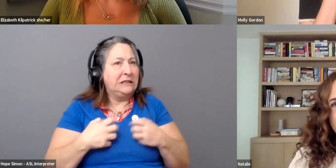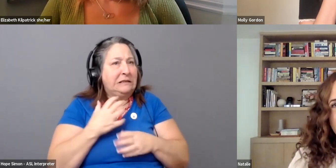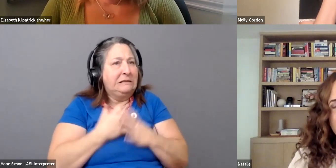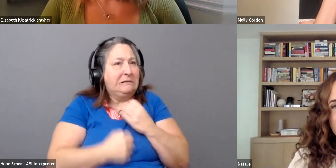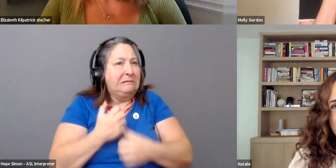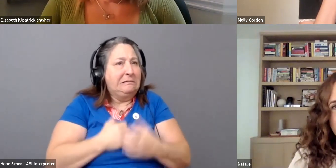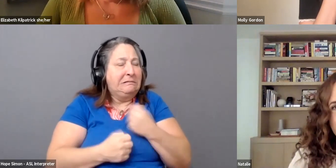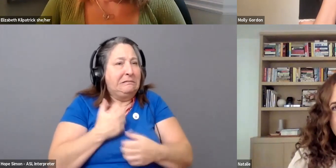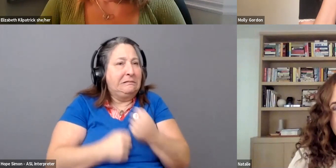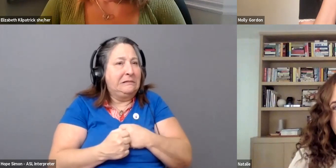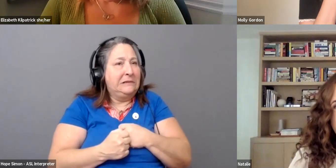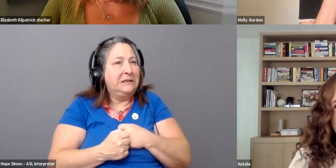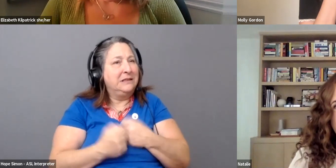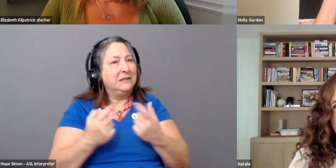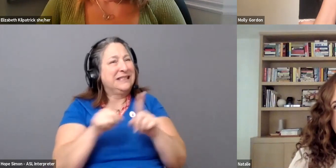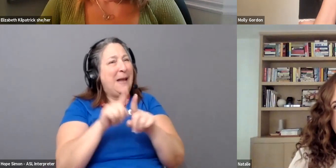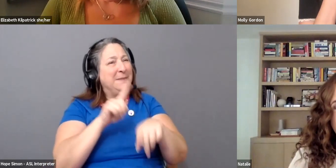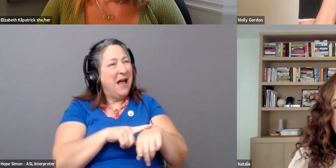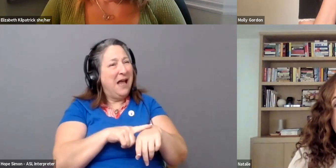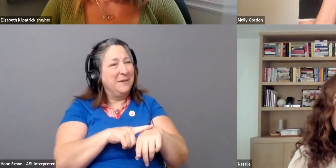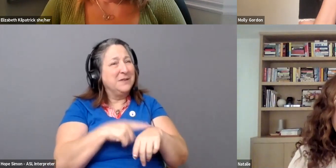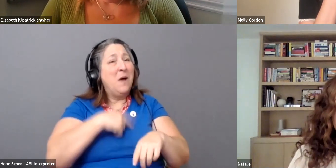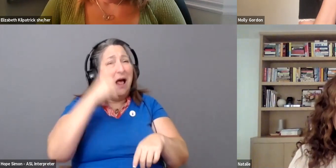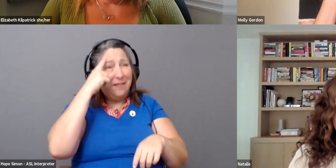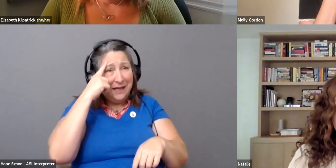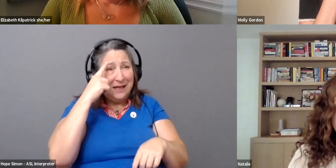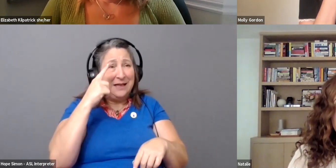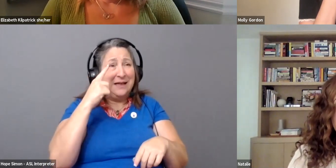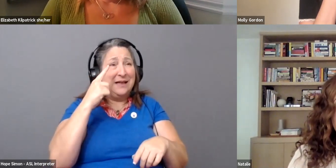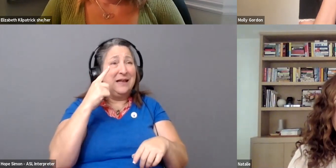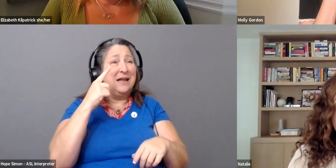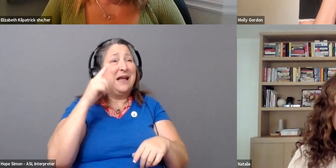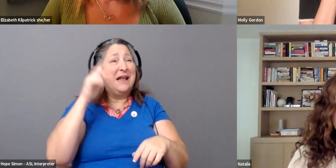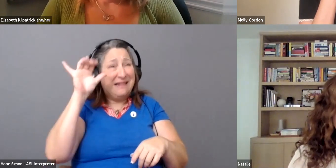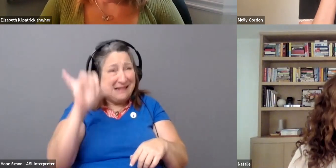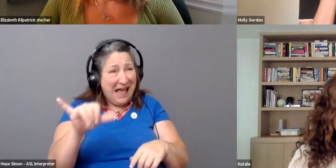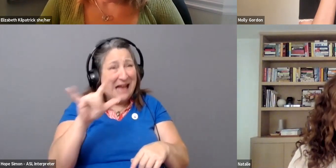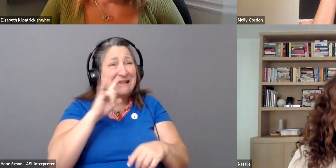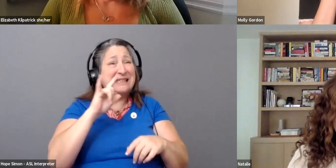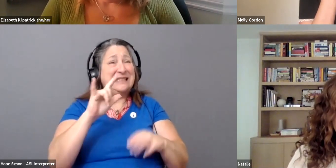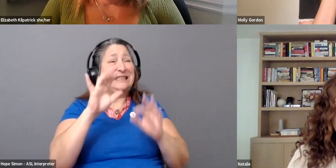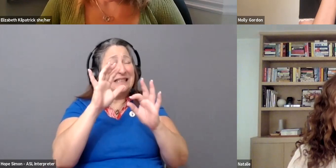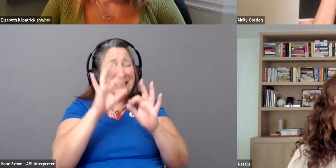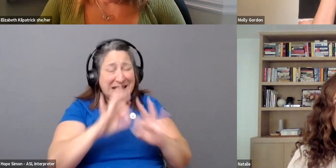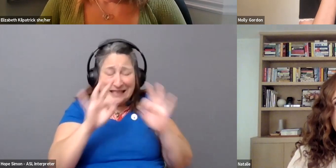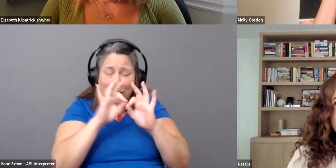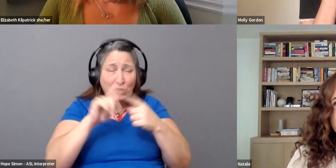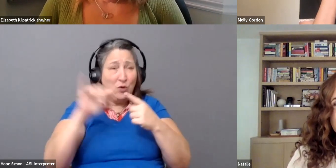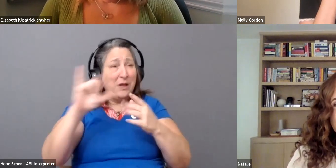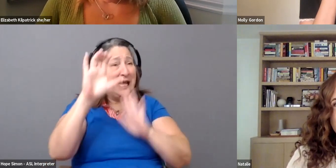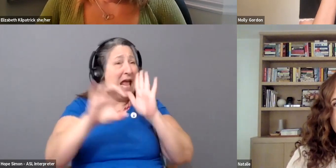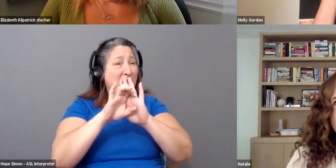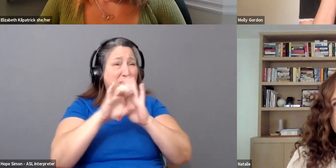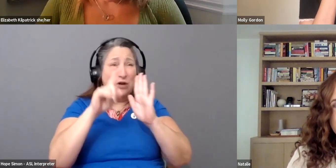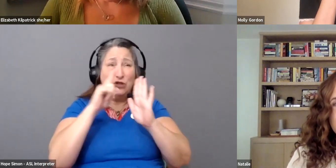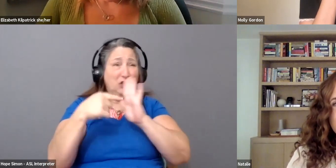surface. And so I think it's really essential, that loss is essential to the character and has shaped the character, and is,